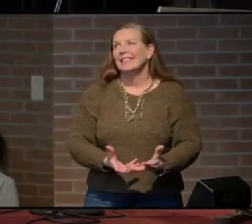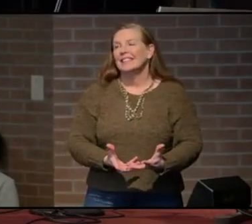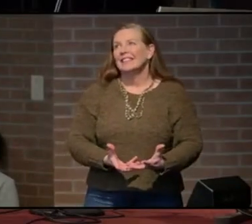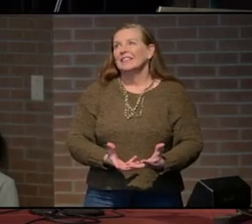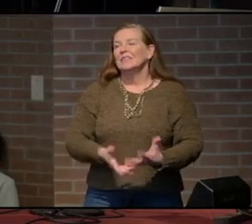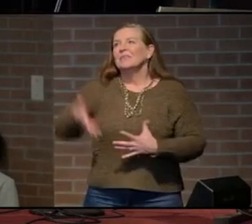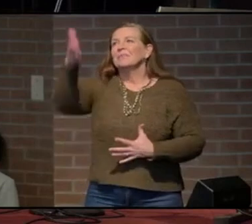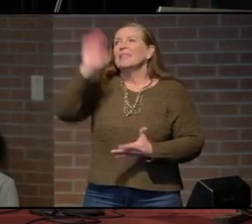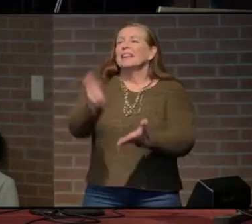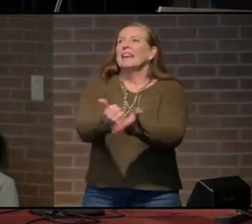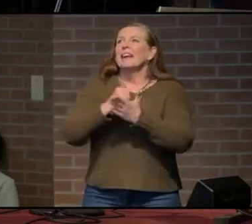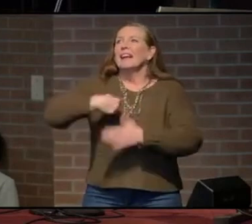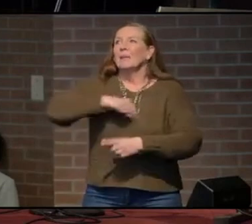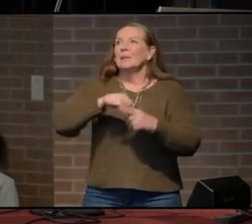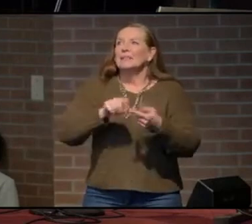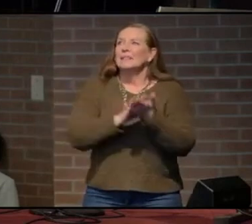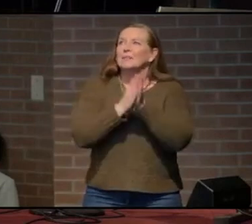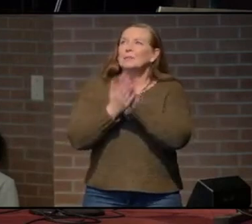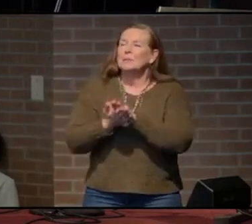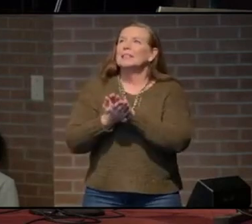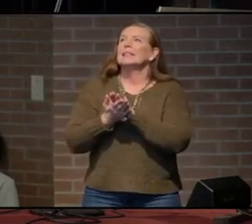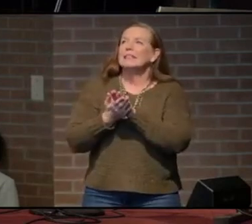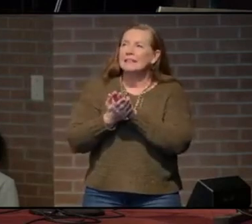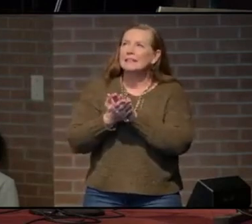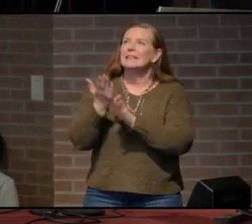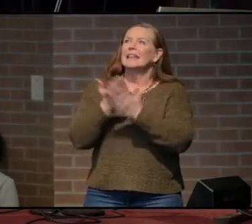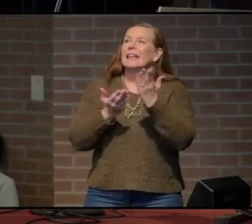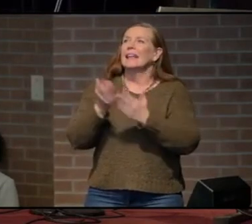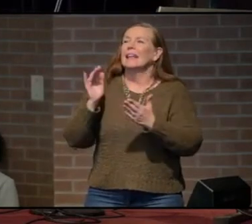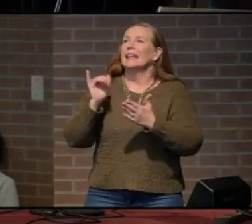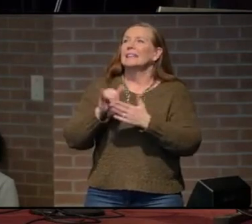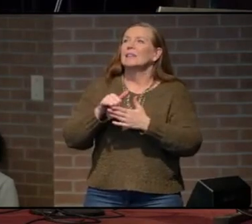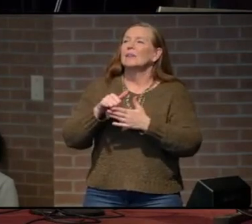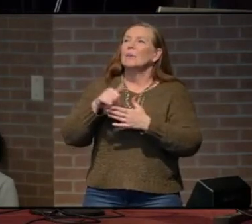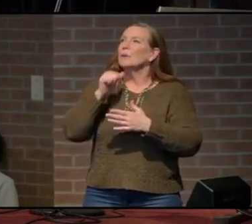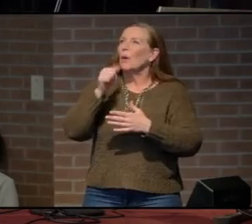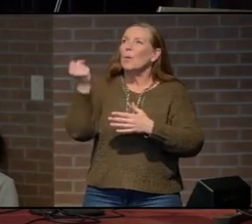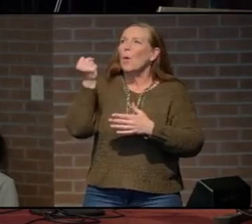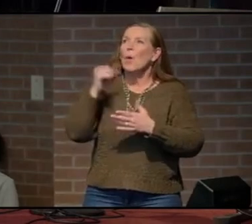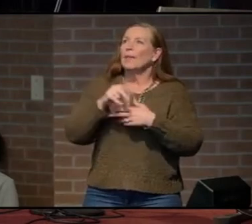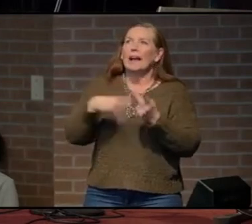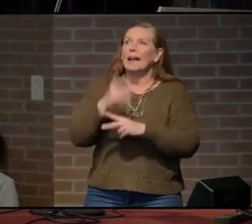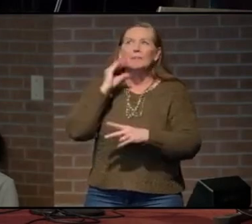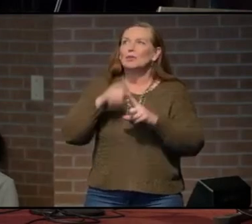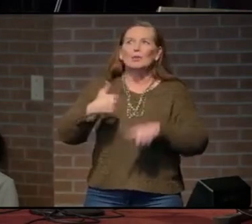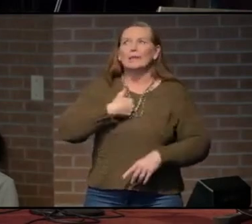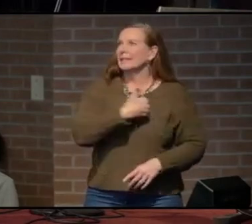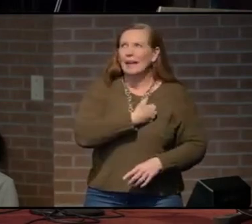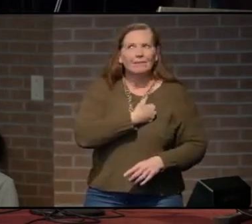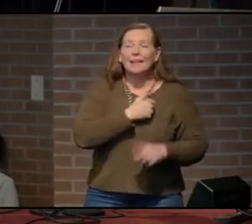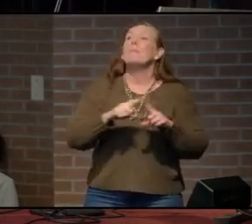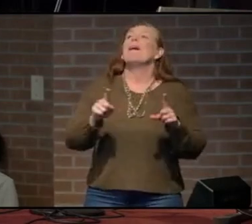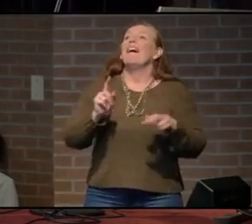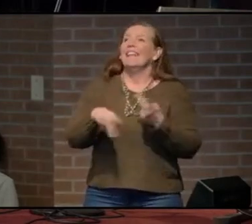God, help us to be the kinds of people who don't hold this kind of experience to ourselves, but the kind of people who are